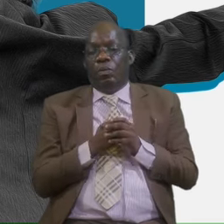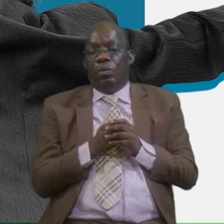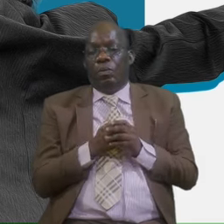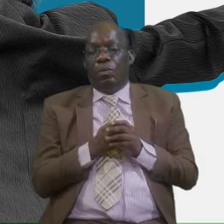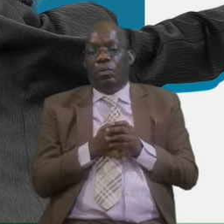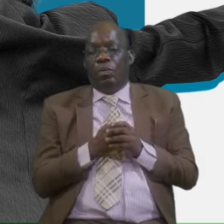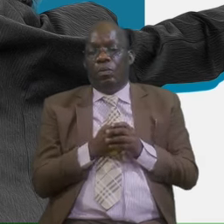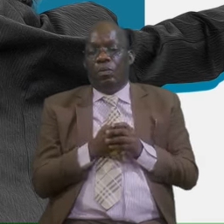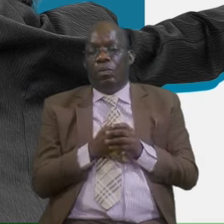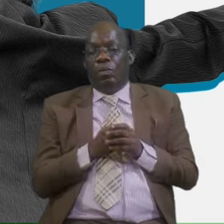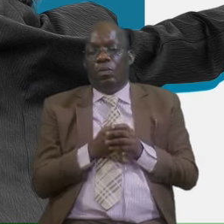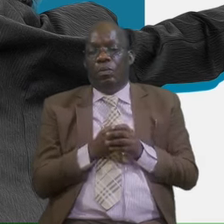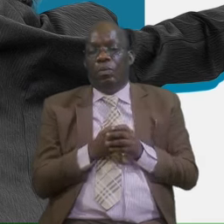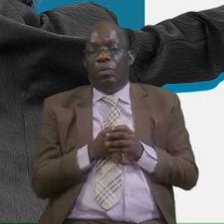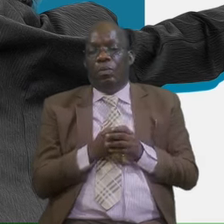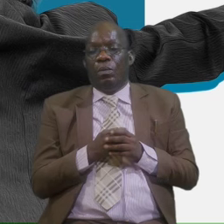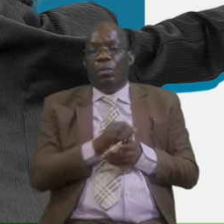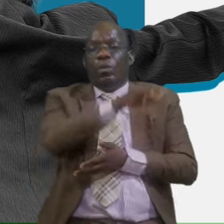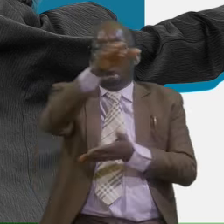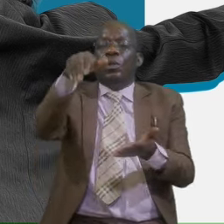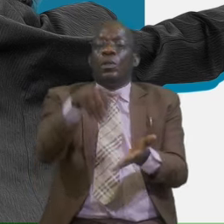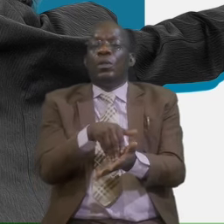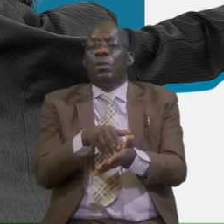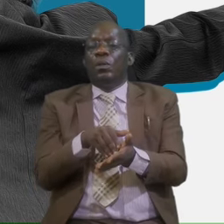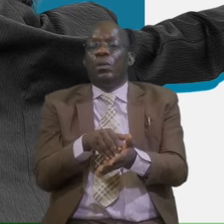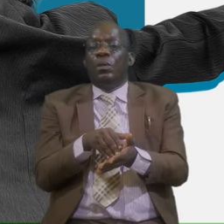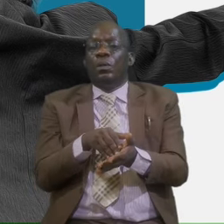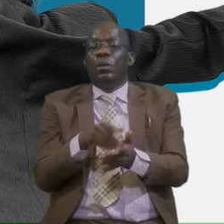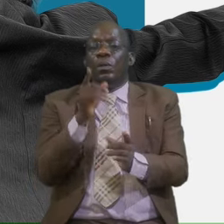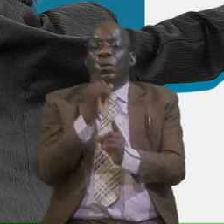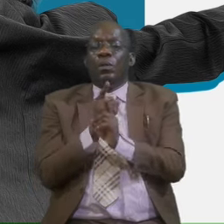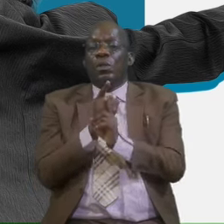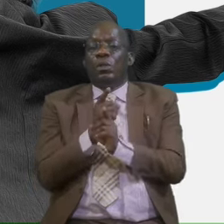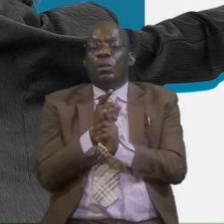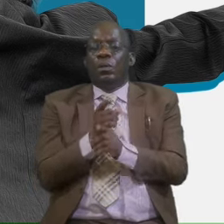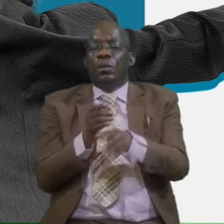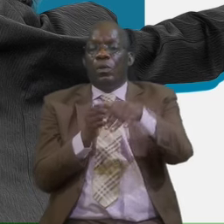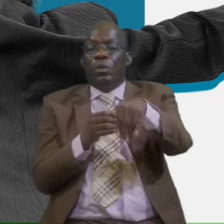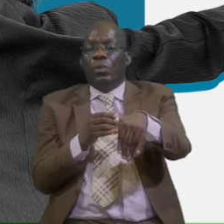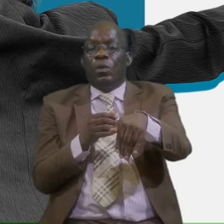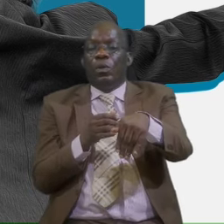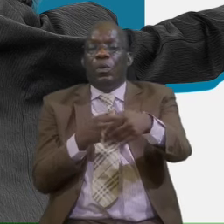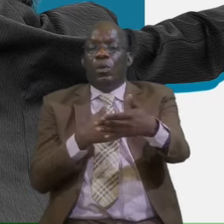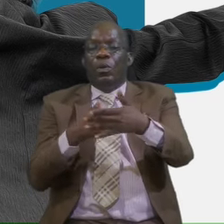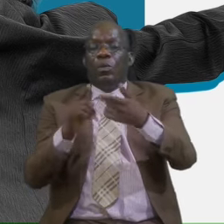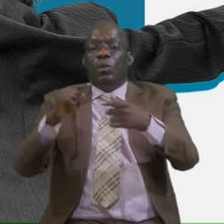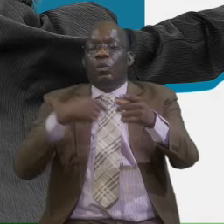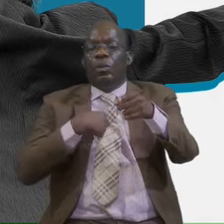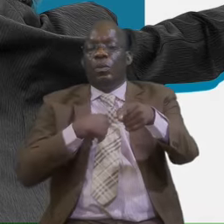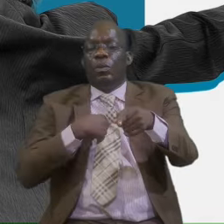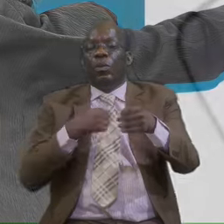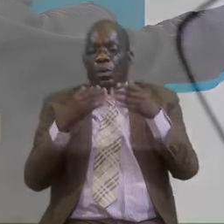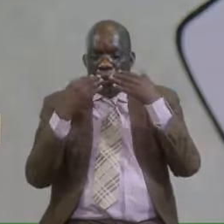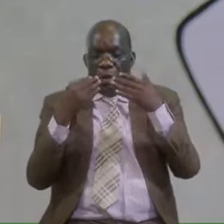the central area here, just in front of me. Okay, thank you very